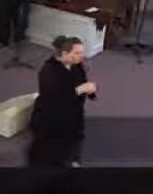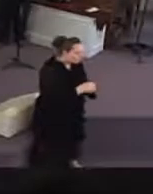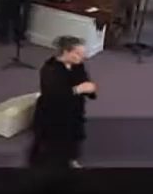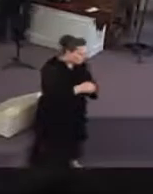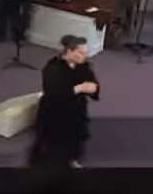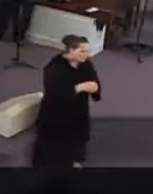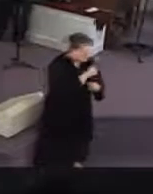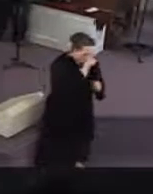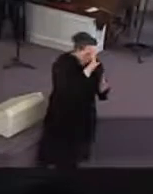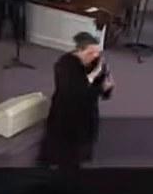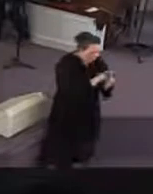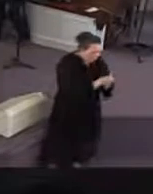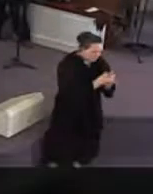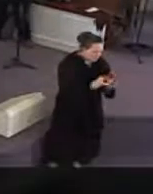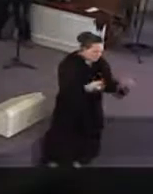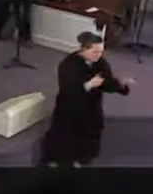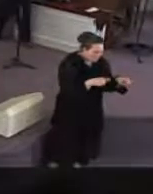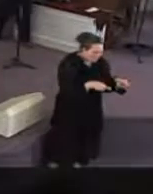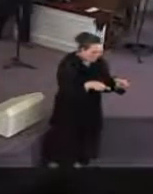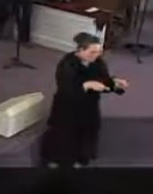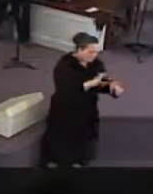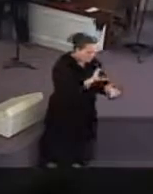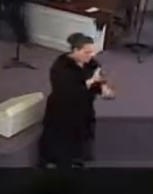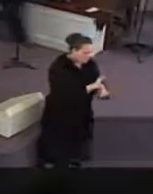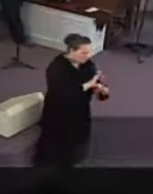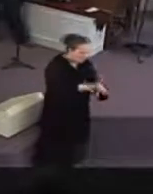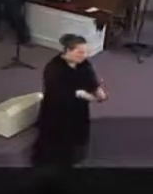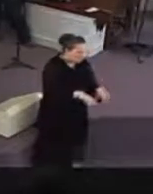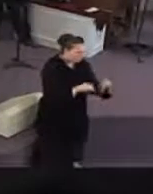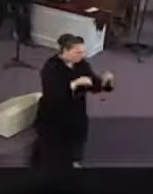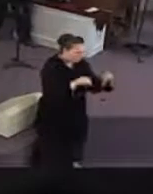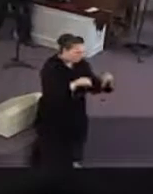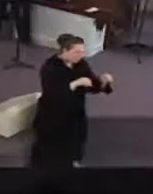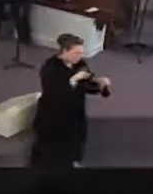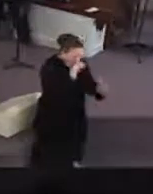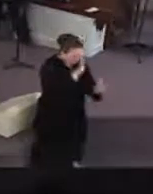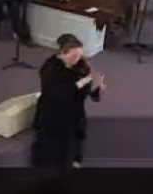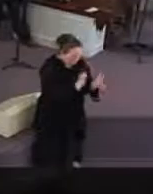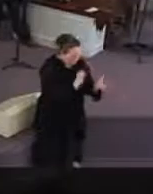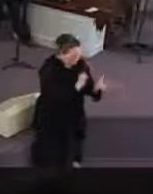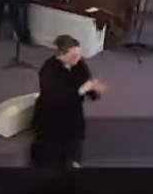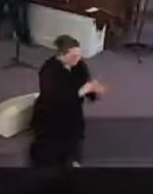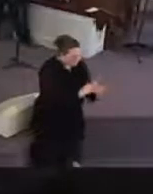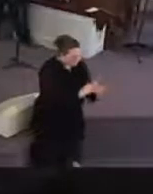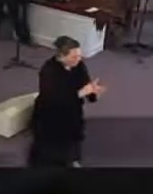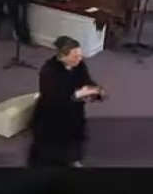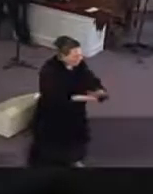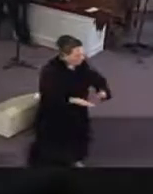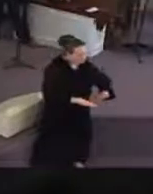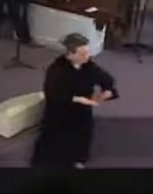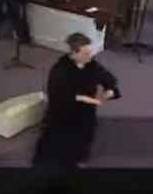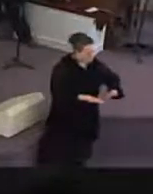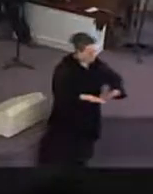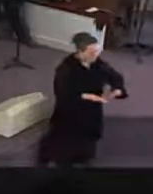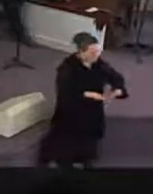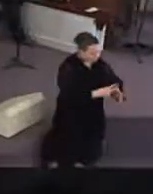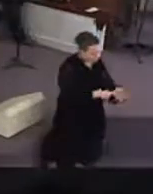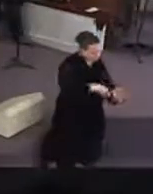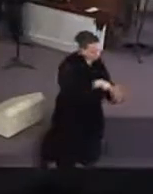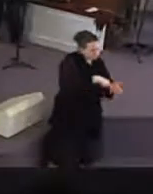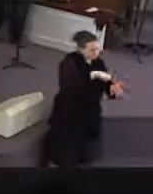I believe that the church is going to be taken out of the earth. I believe that. I believe the dead in Christ are going to rise first, and